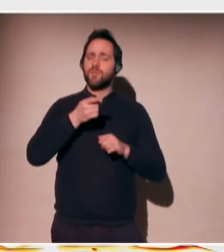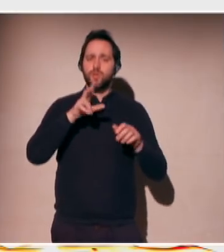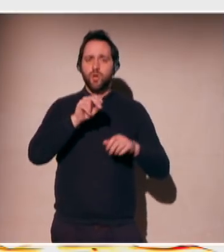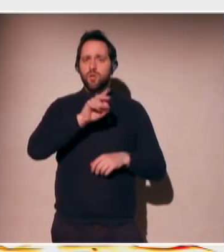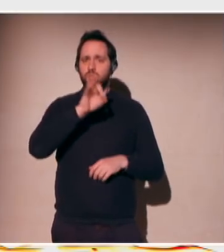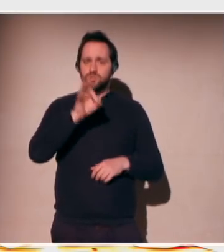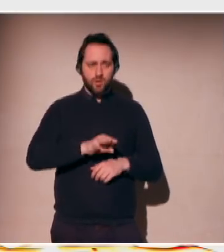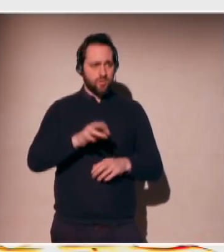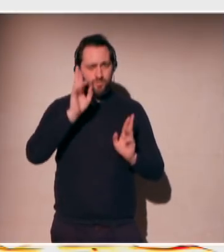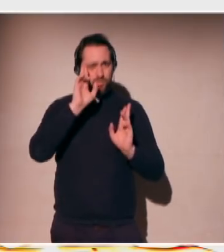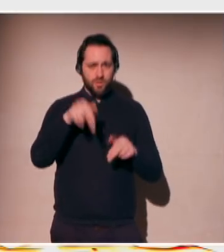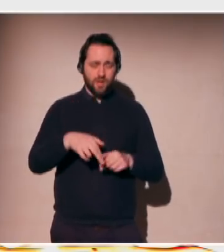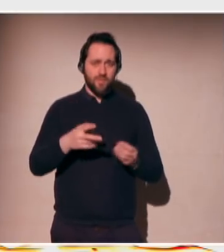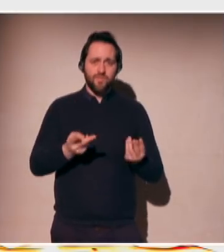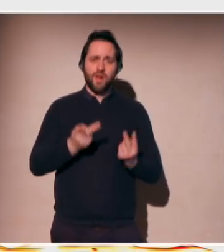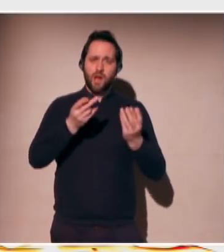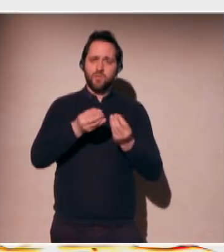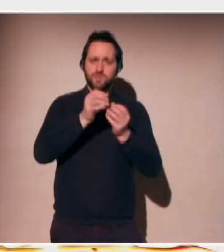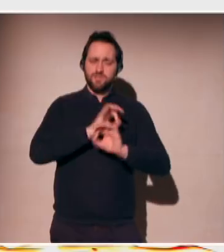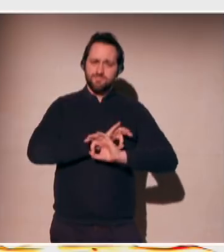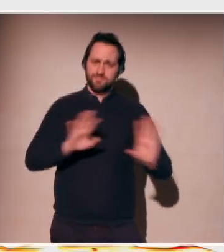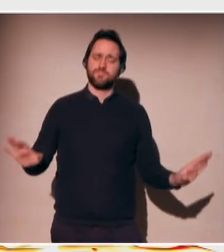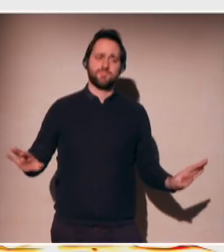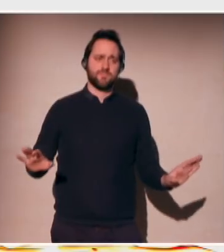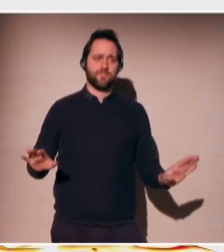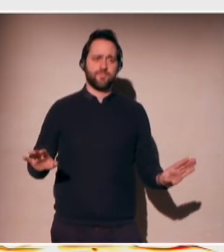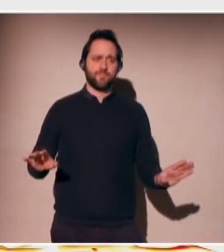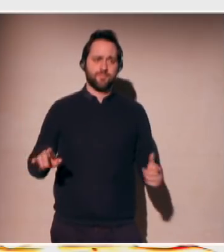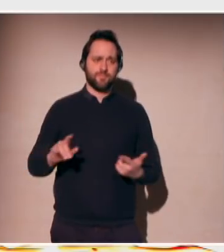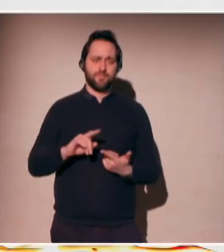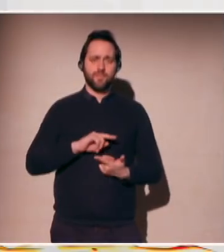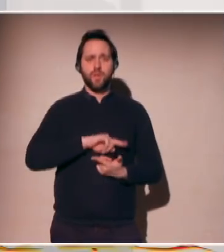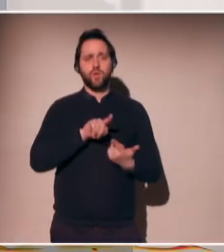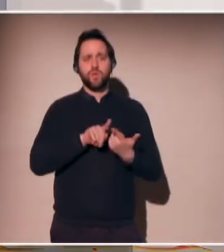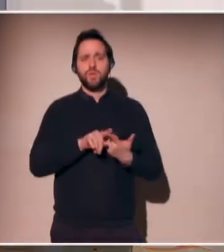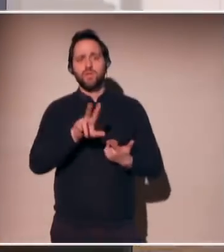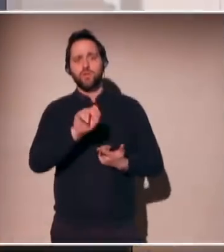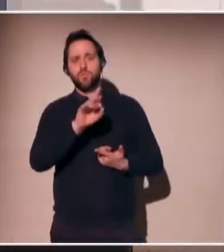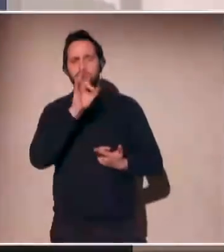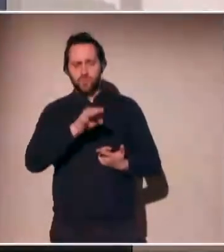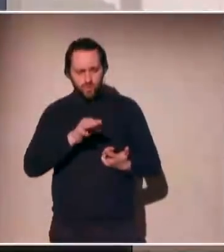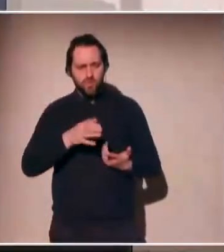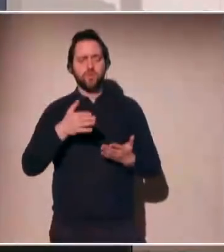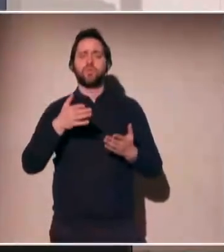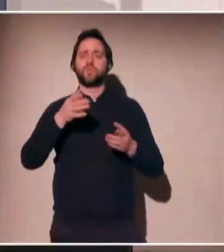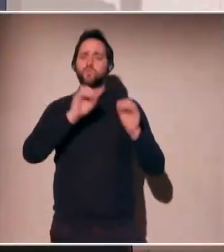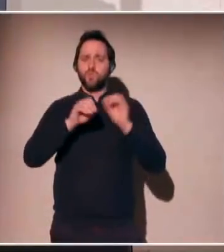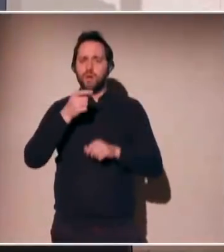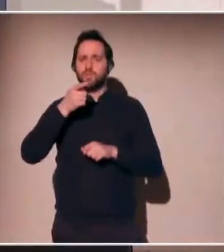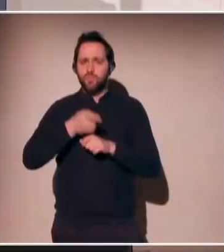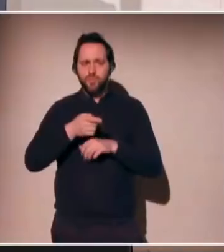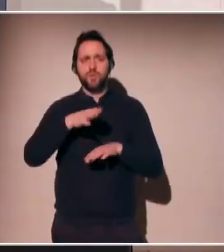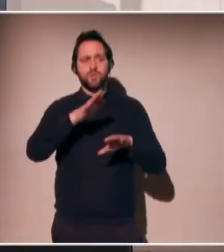overlooked or missed. And that the third most frequent cause of death is not road